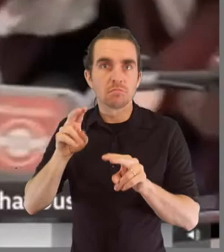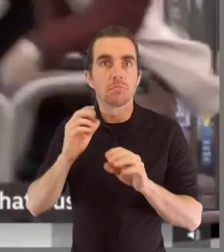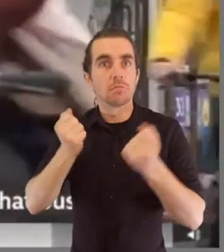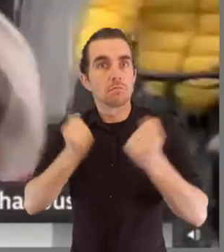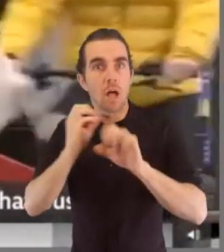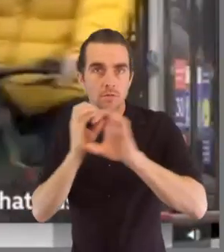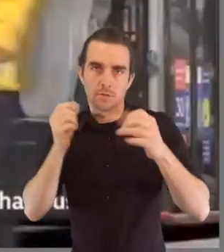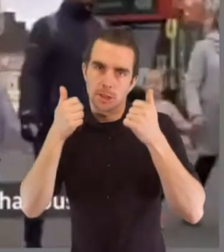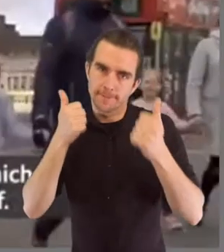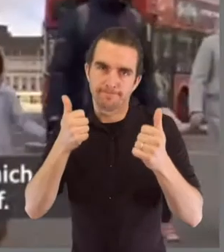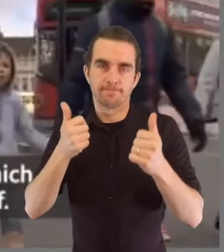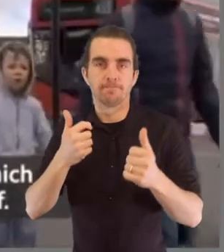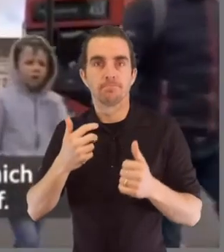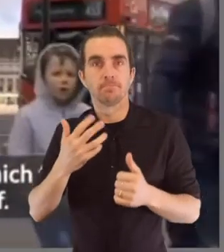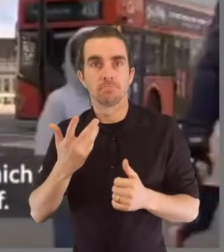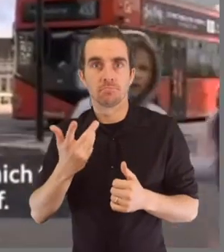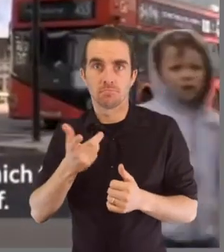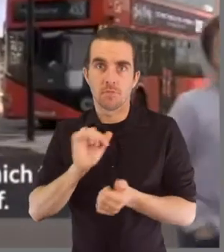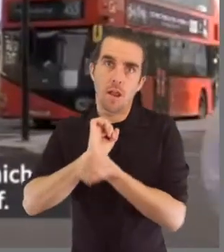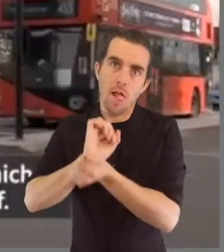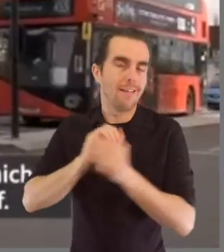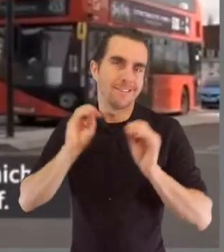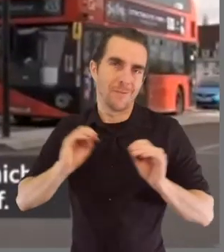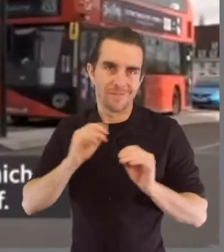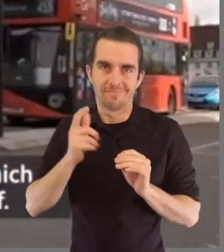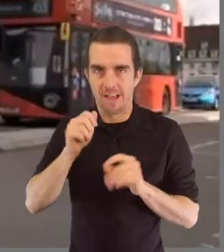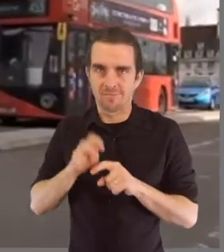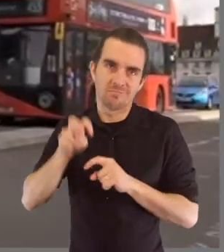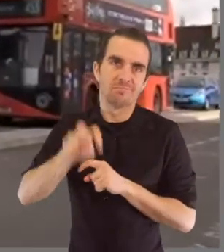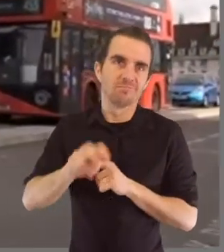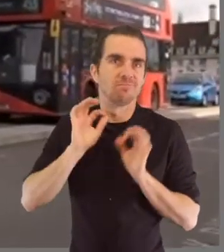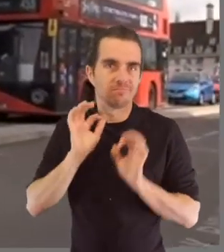that bus now, there is no point at which to handcuff yourself.